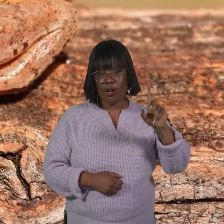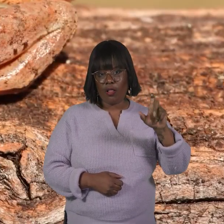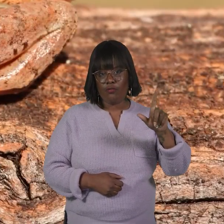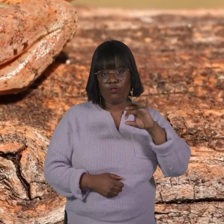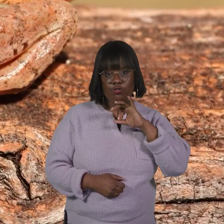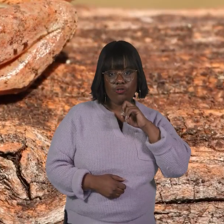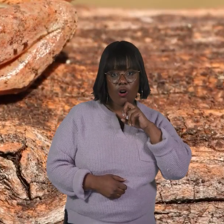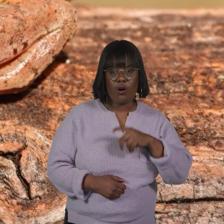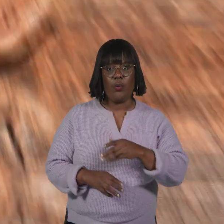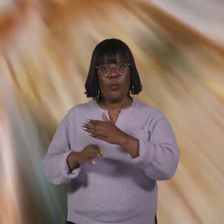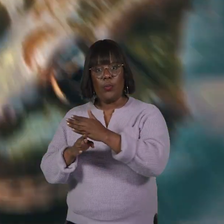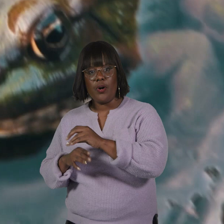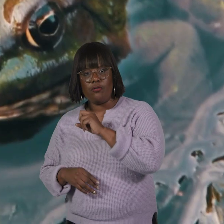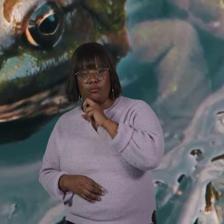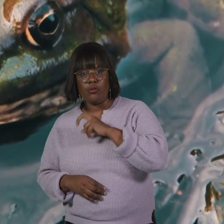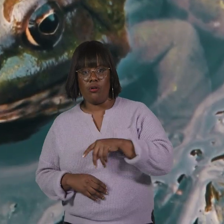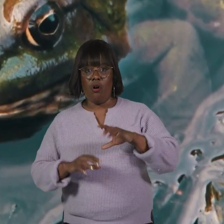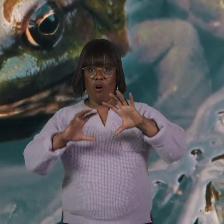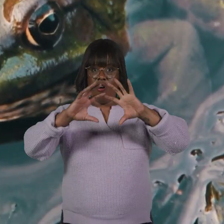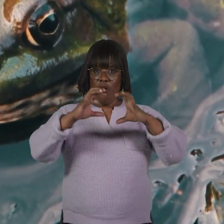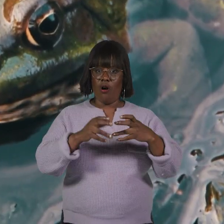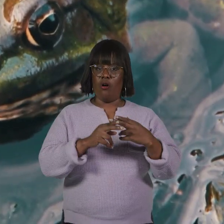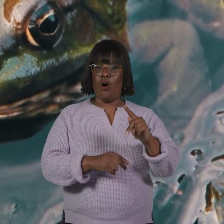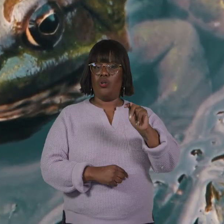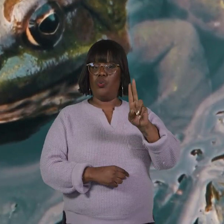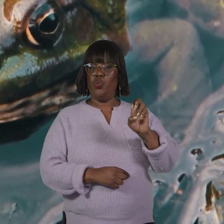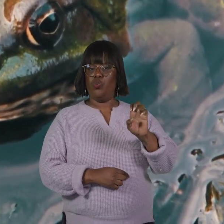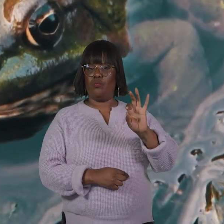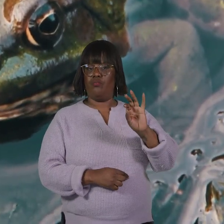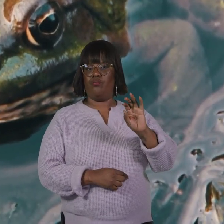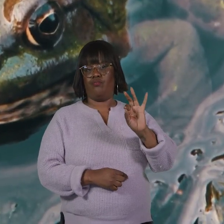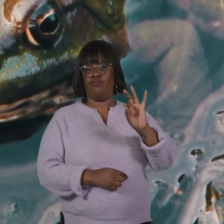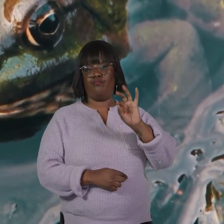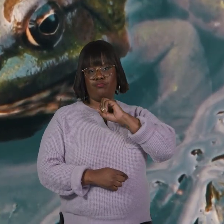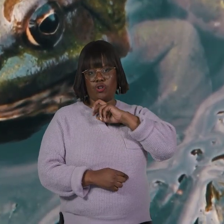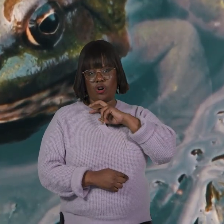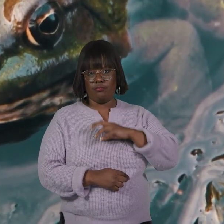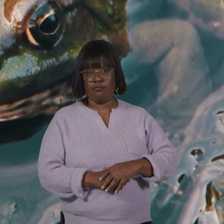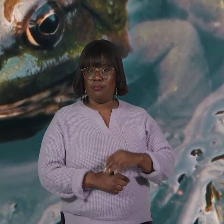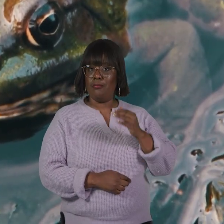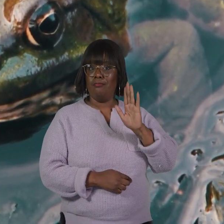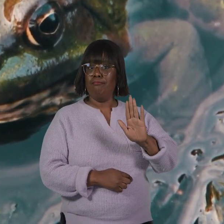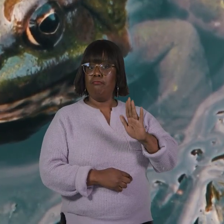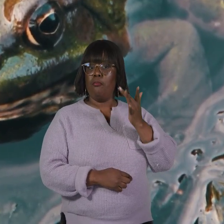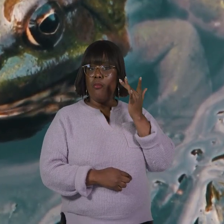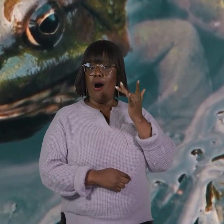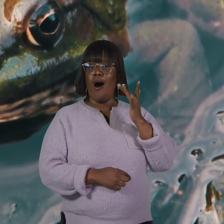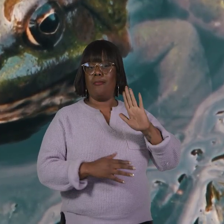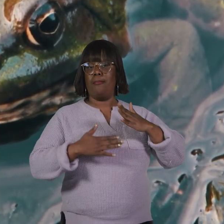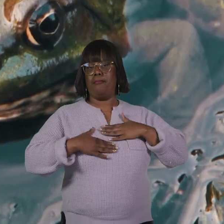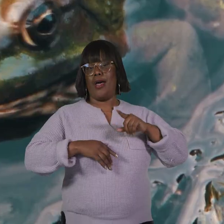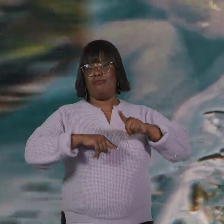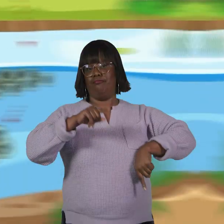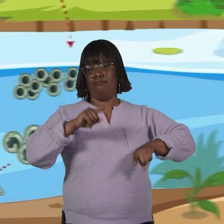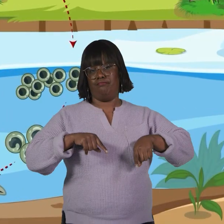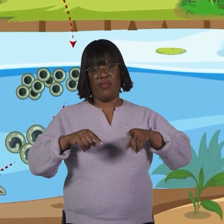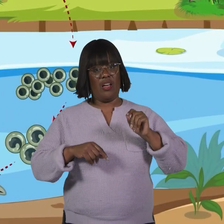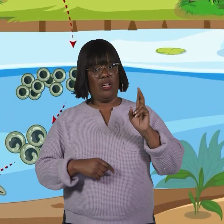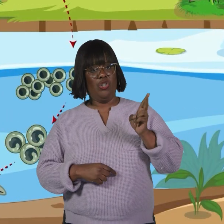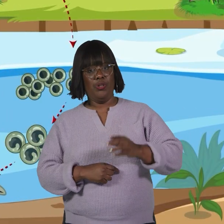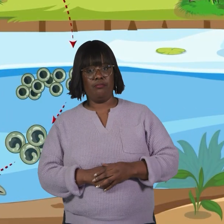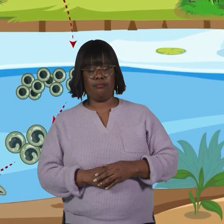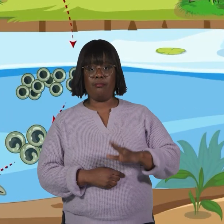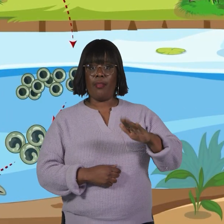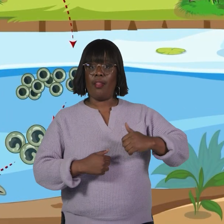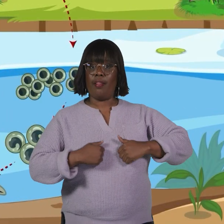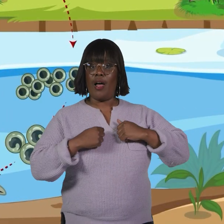and wood frog. They are called true frogs because of their body form and history. Part